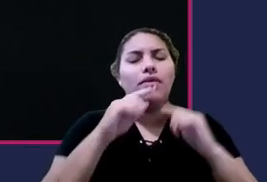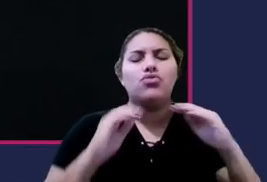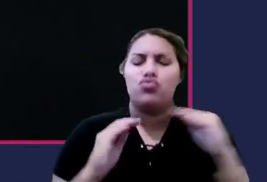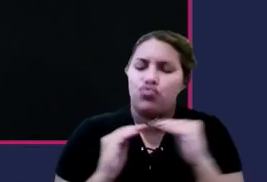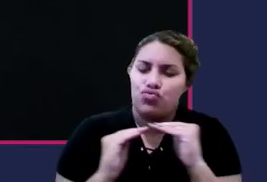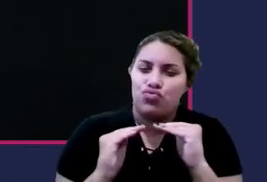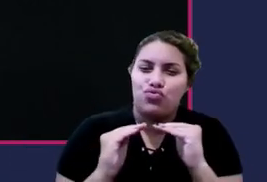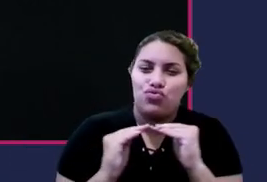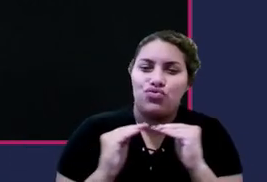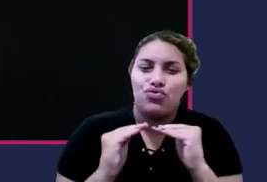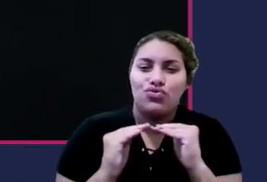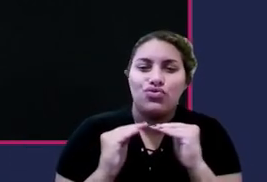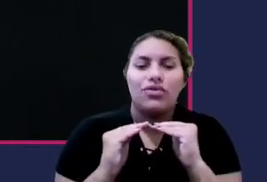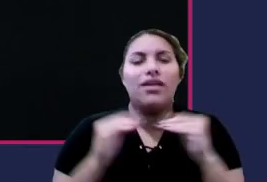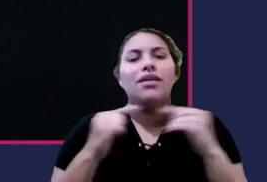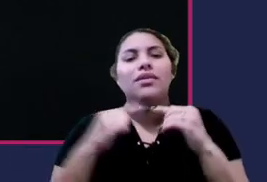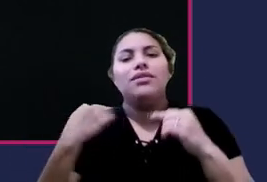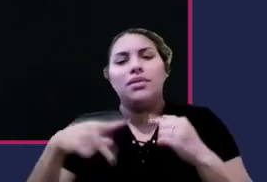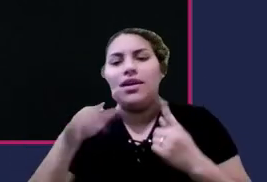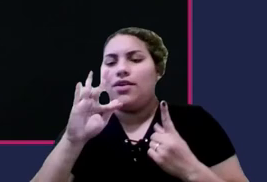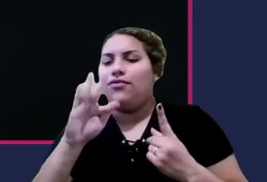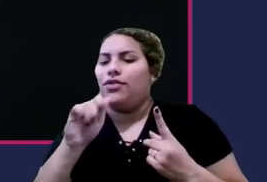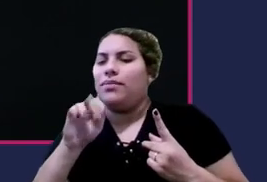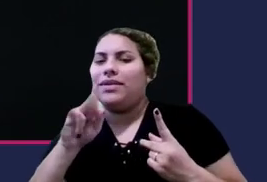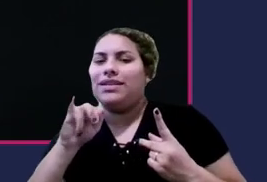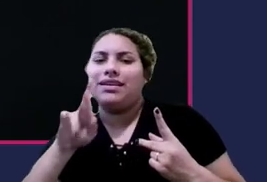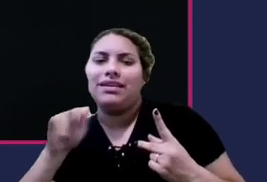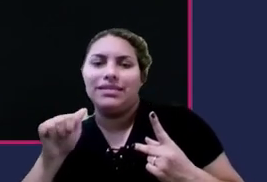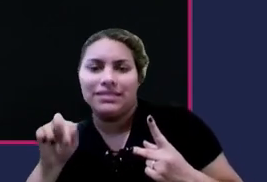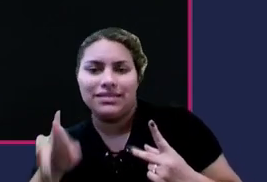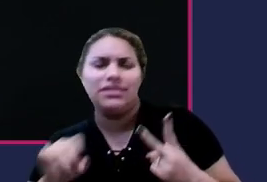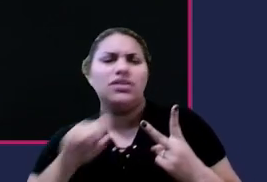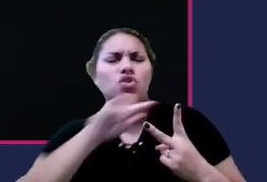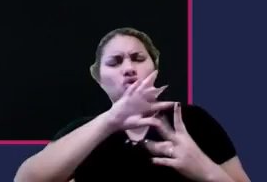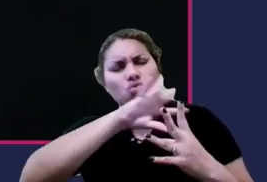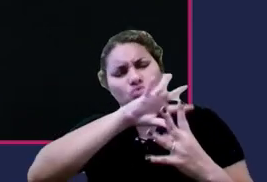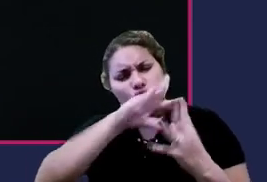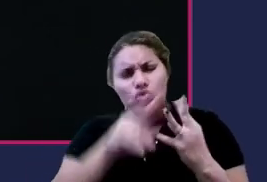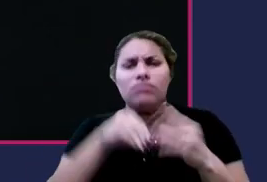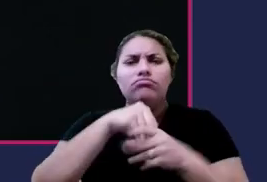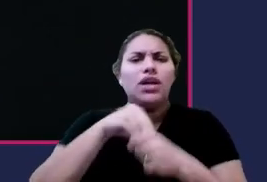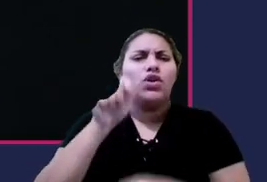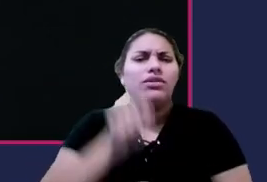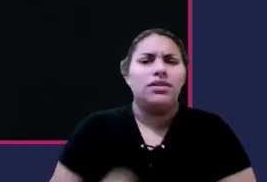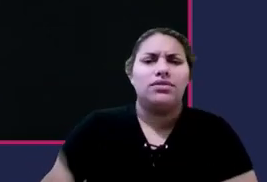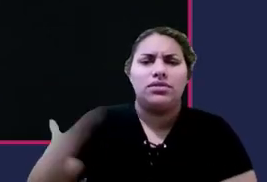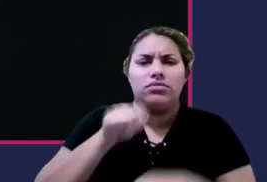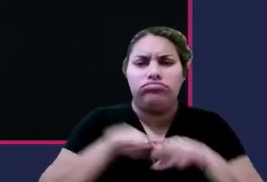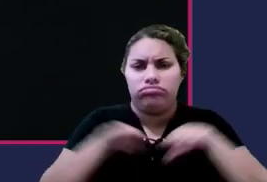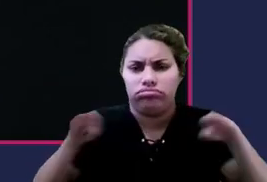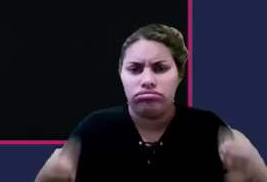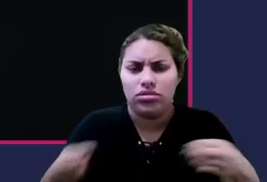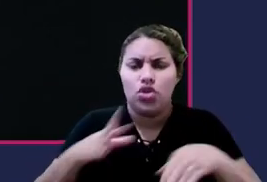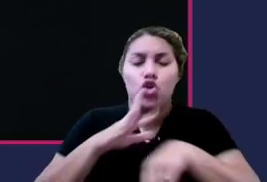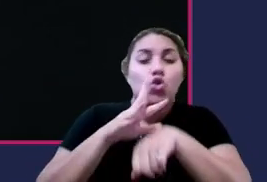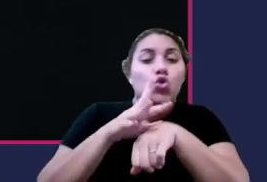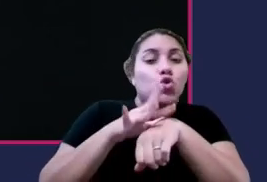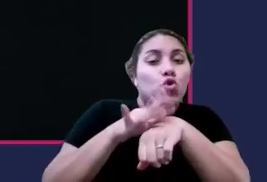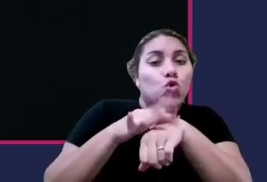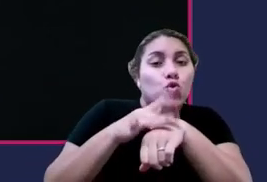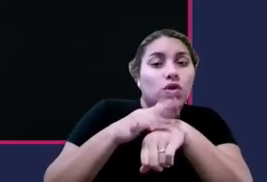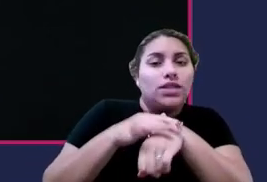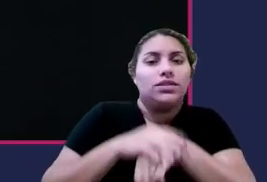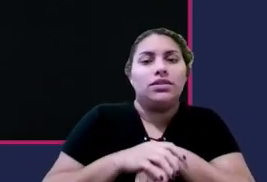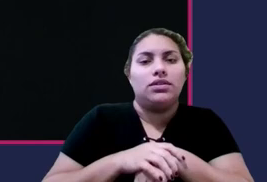and write this text. We must discuss Casa Hunter and Febre Raras at CONITAC.